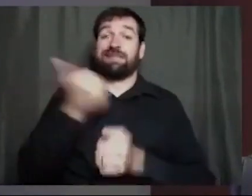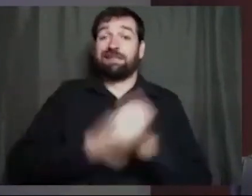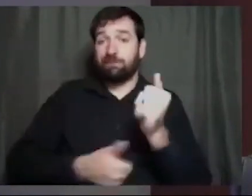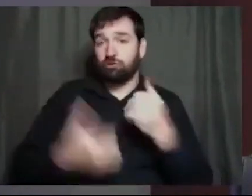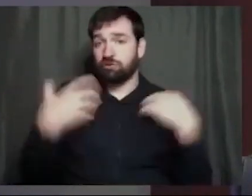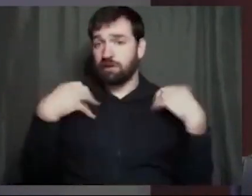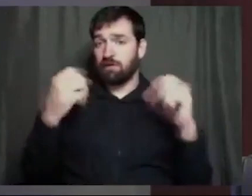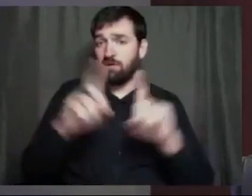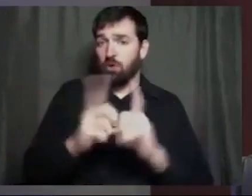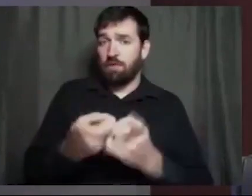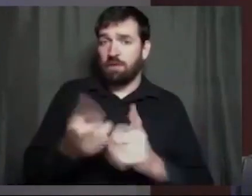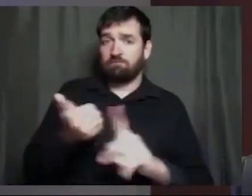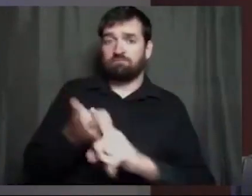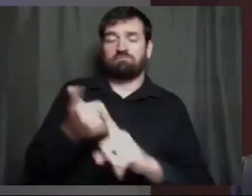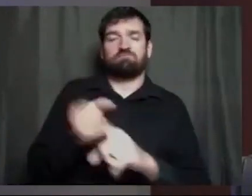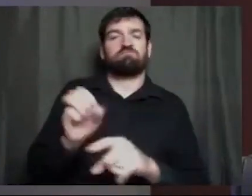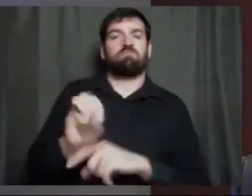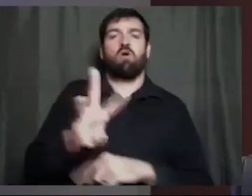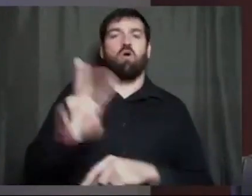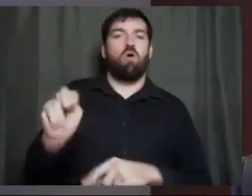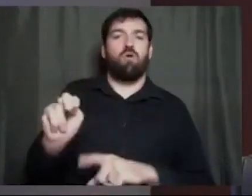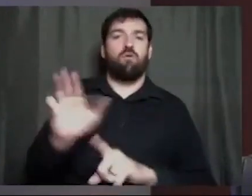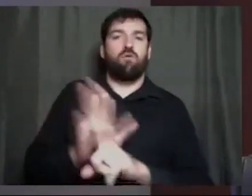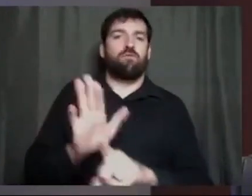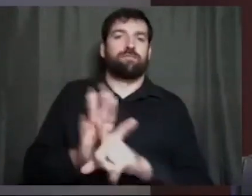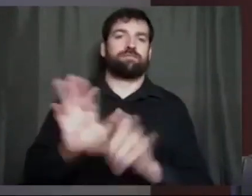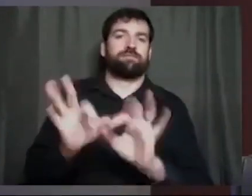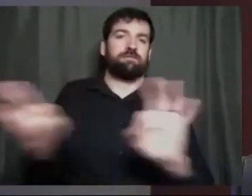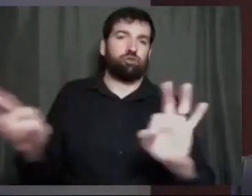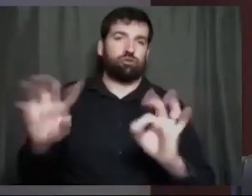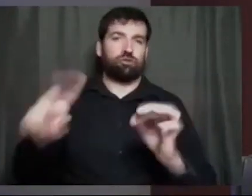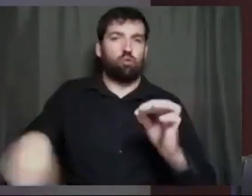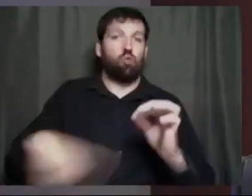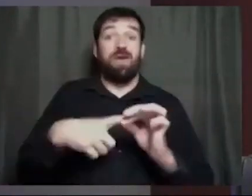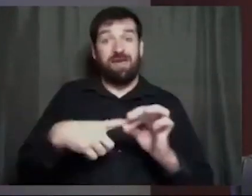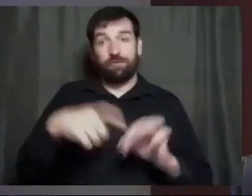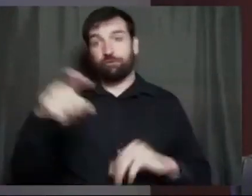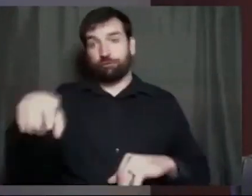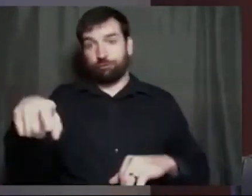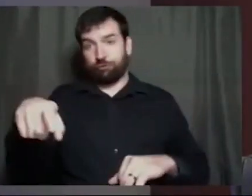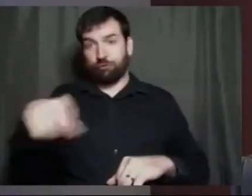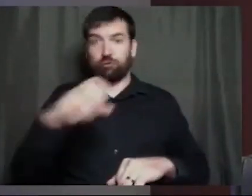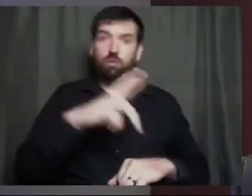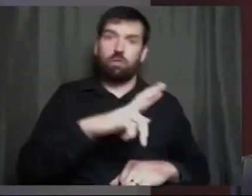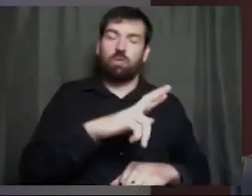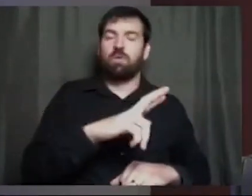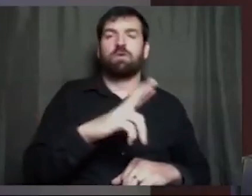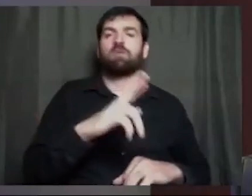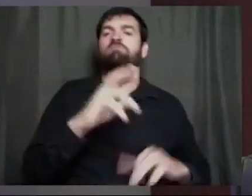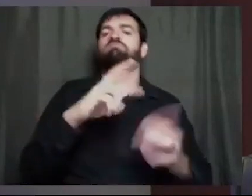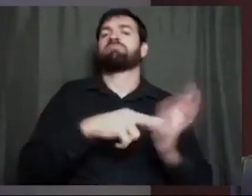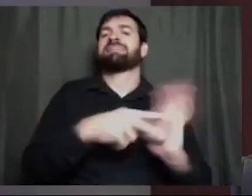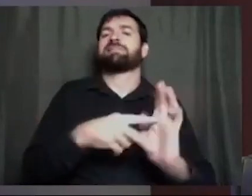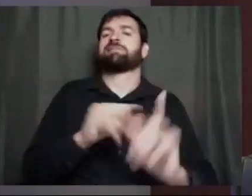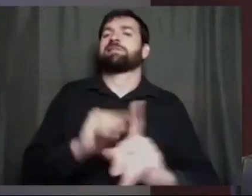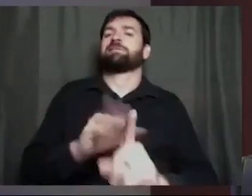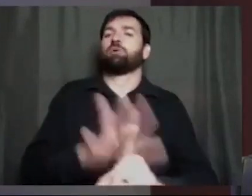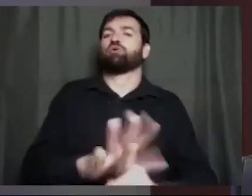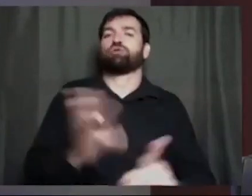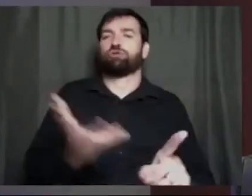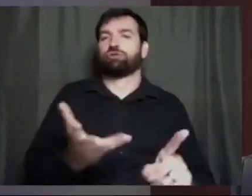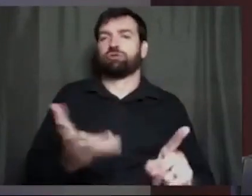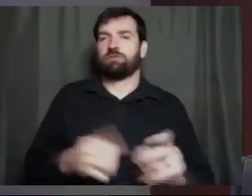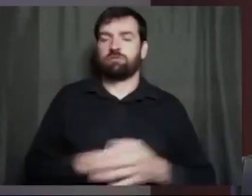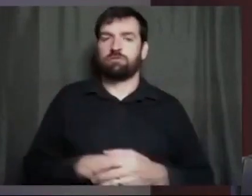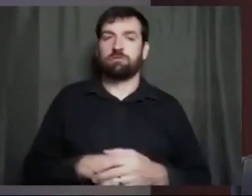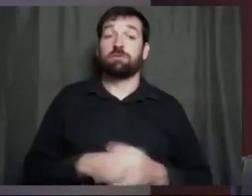own definition of when quarantine needs to happen, or what constitutes an exposure. So in some places,